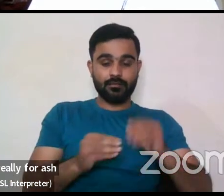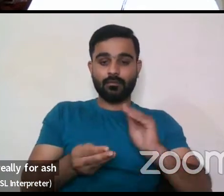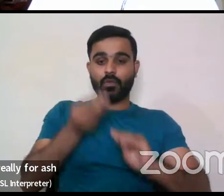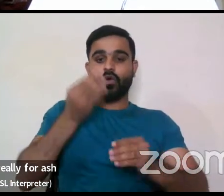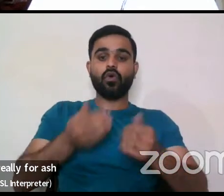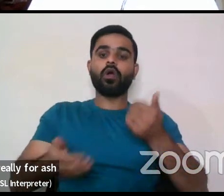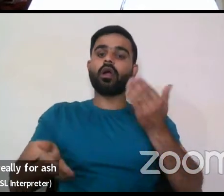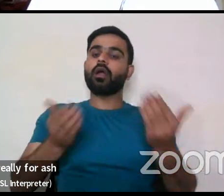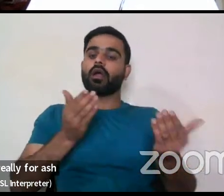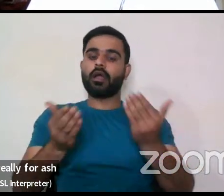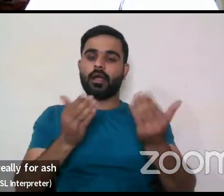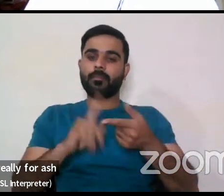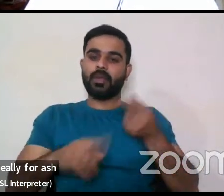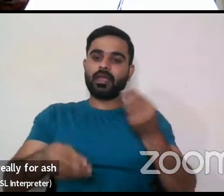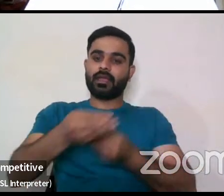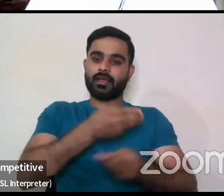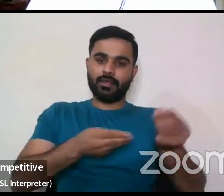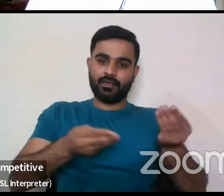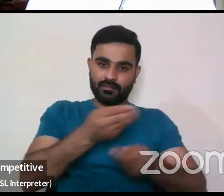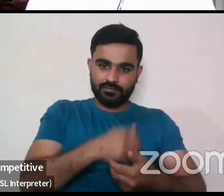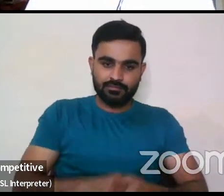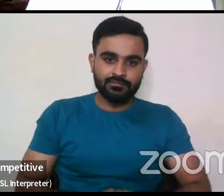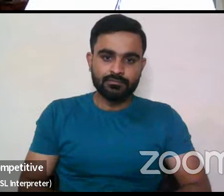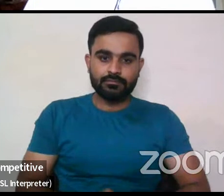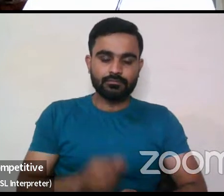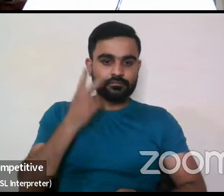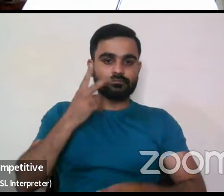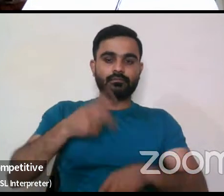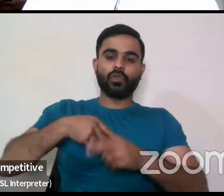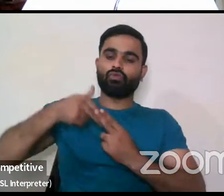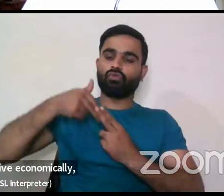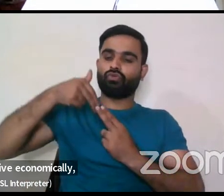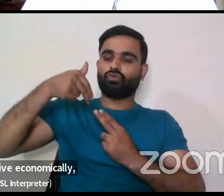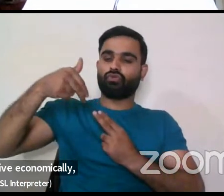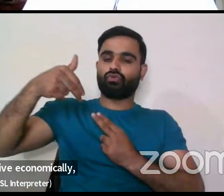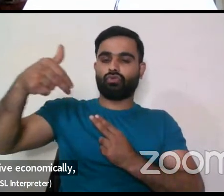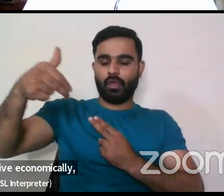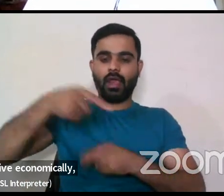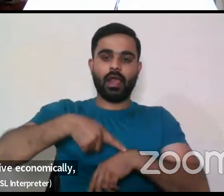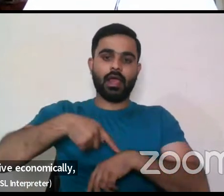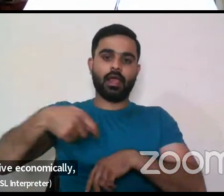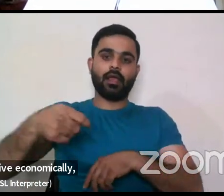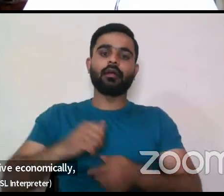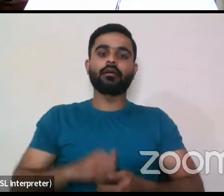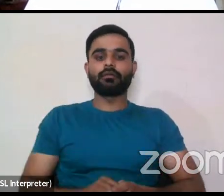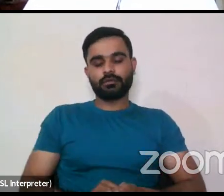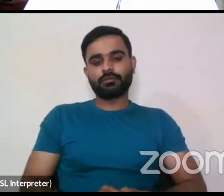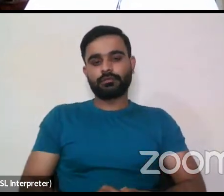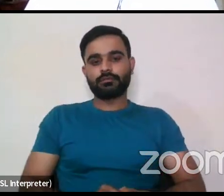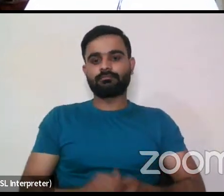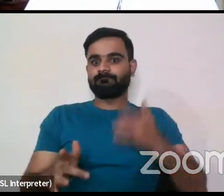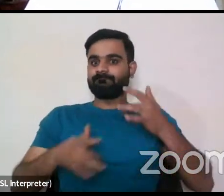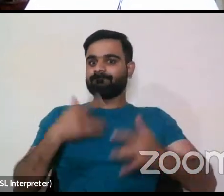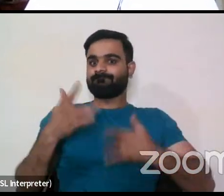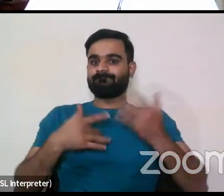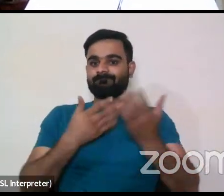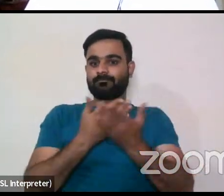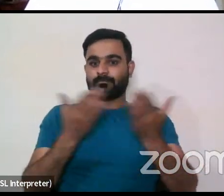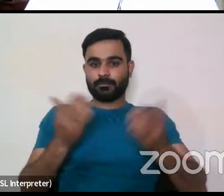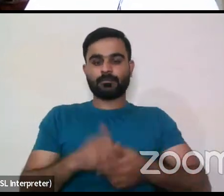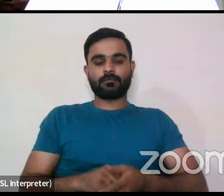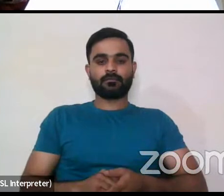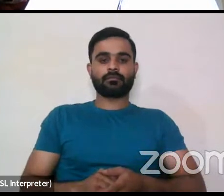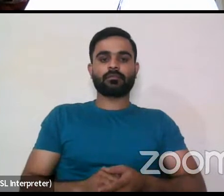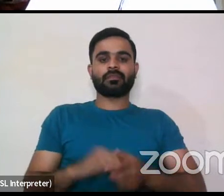competitive economically. So it's a long story, but one that is of interest to all of us and